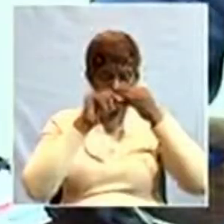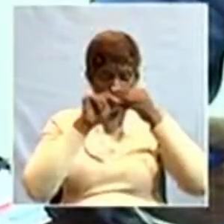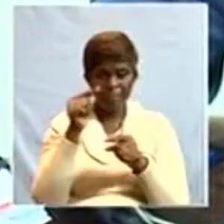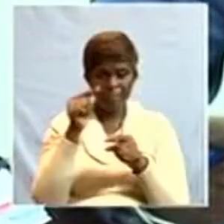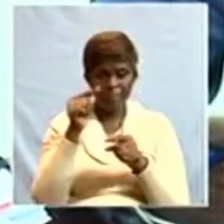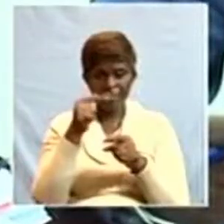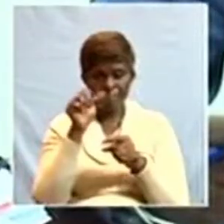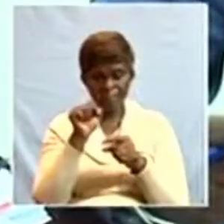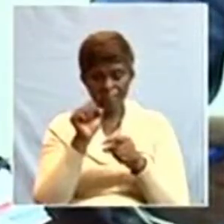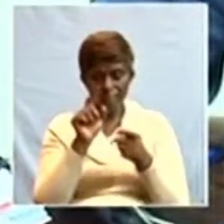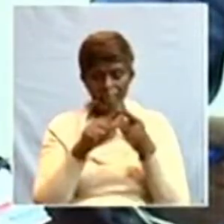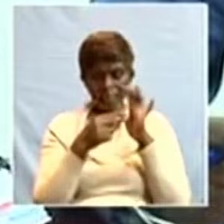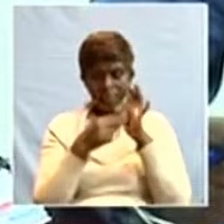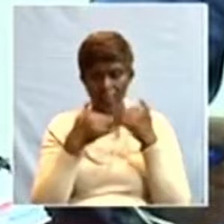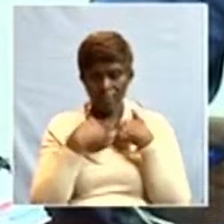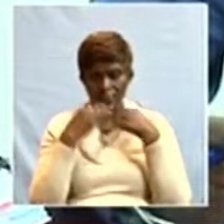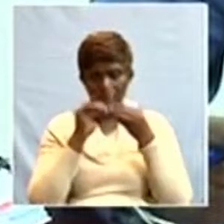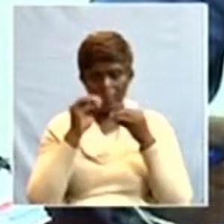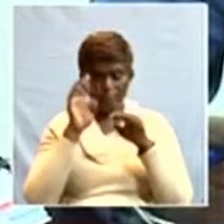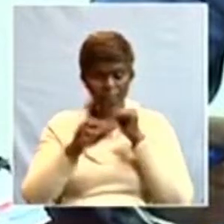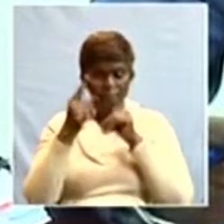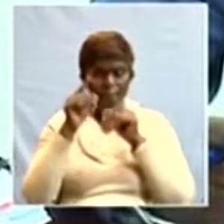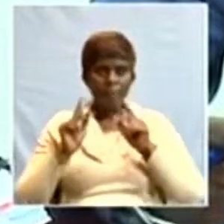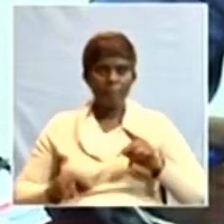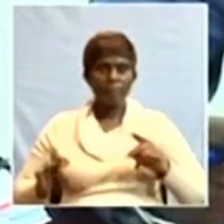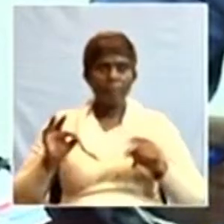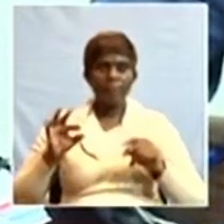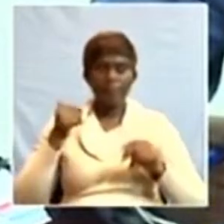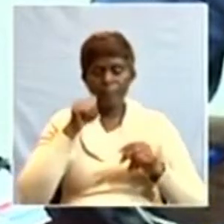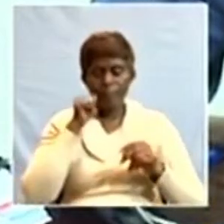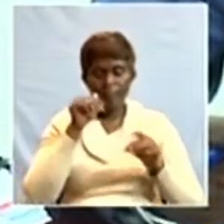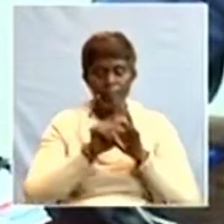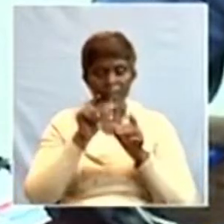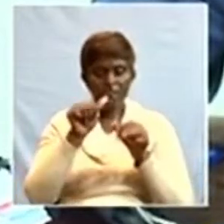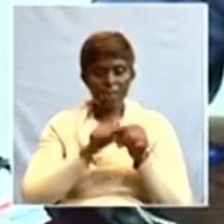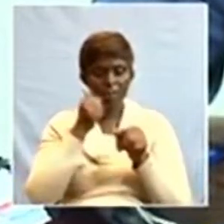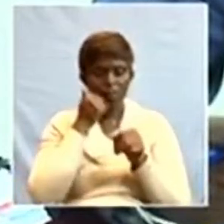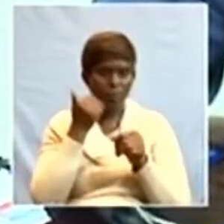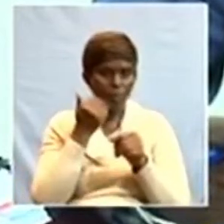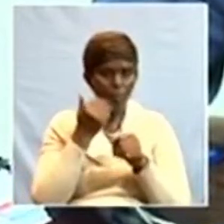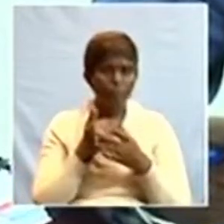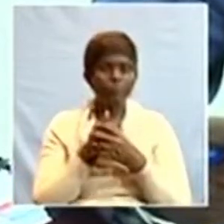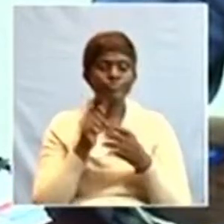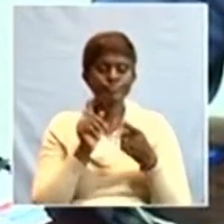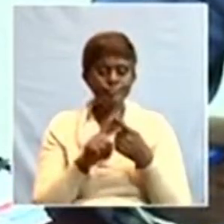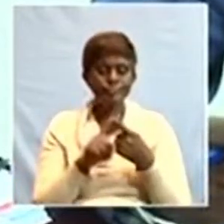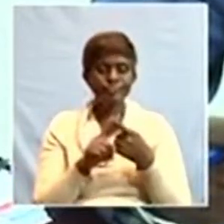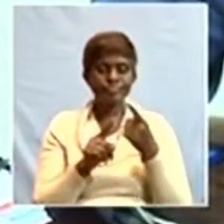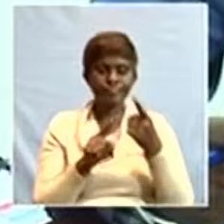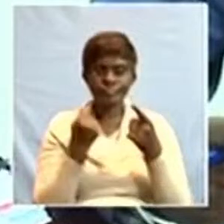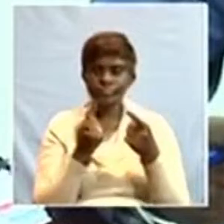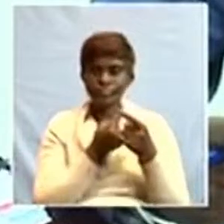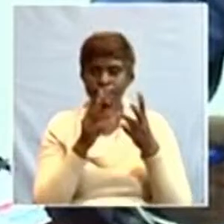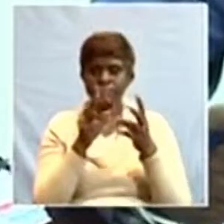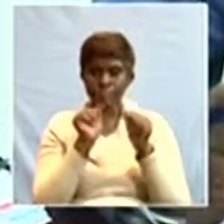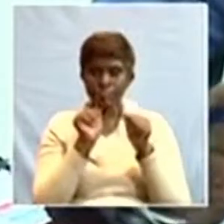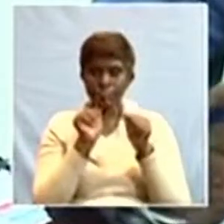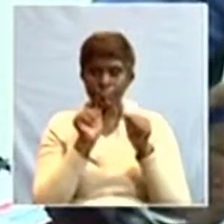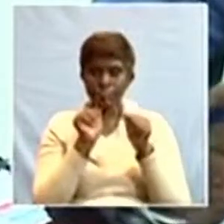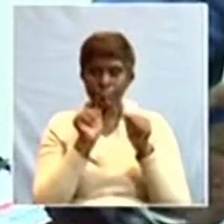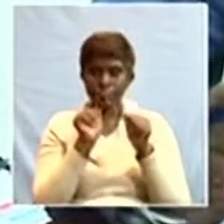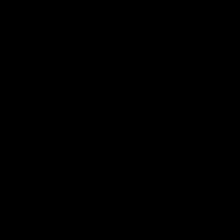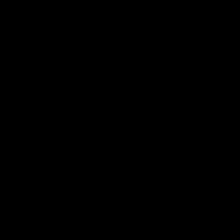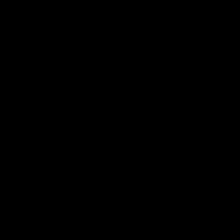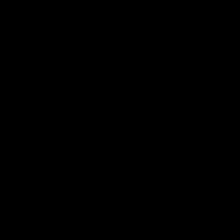to show that there is more than one beneficiary girl per household. And that is the only way this can be closed